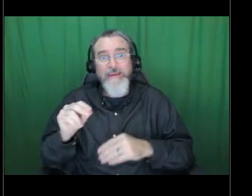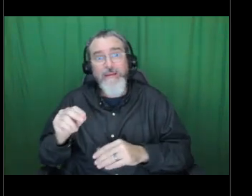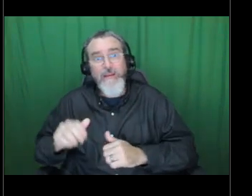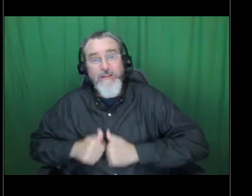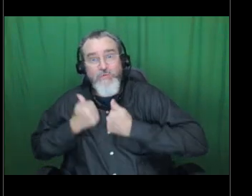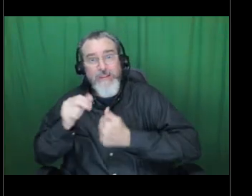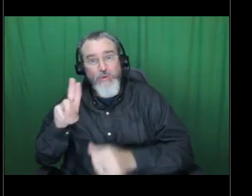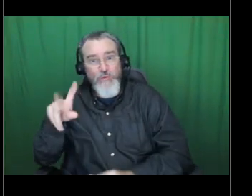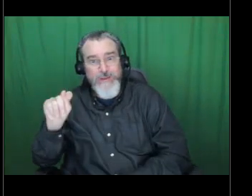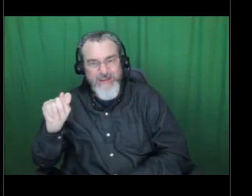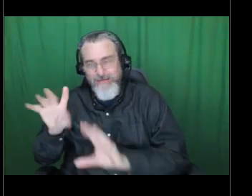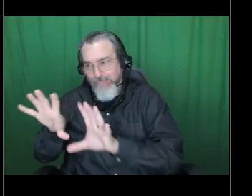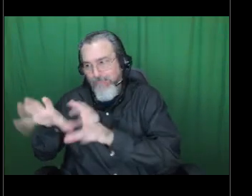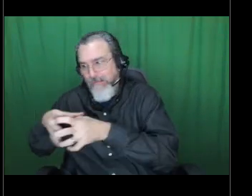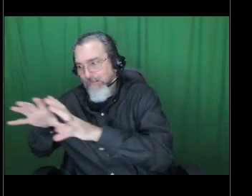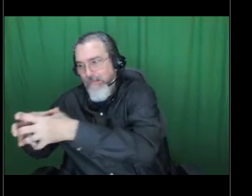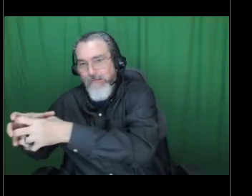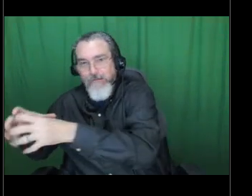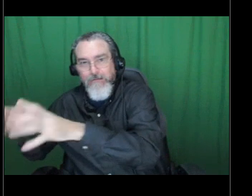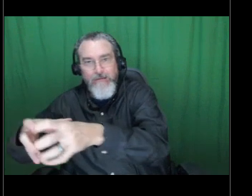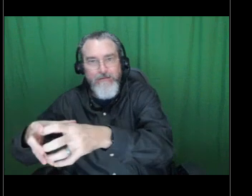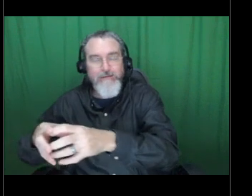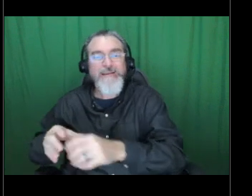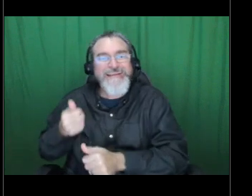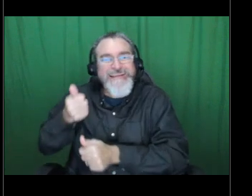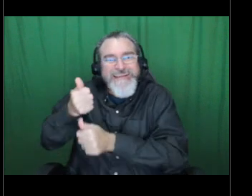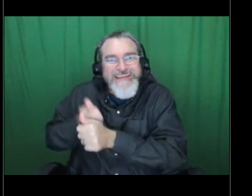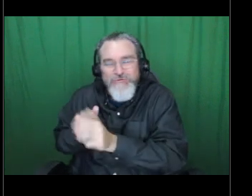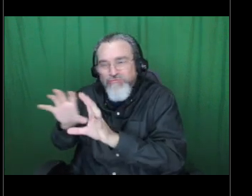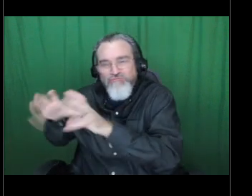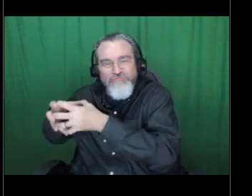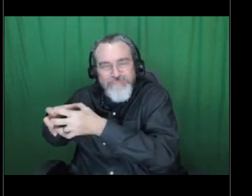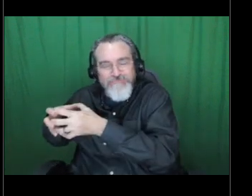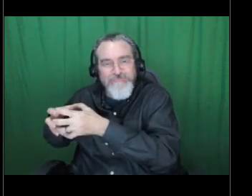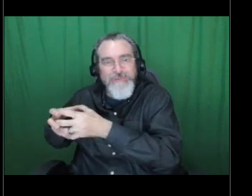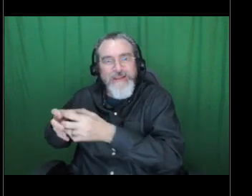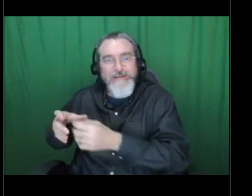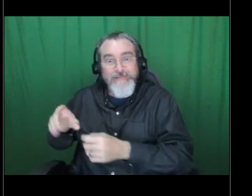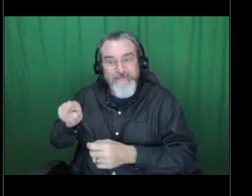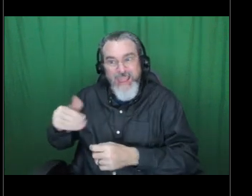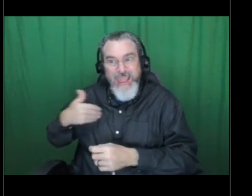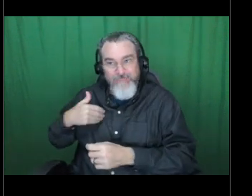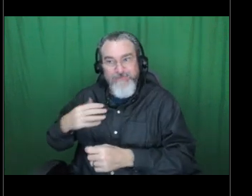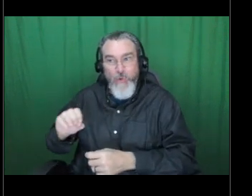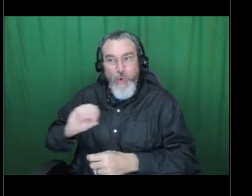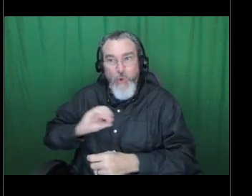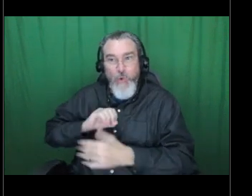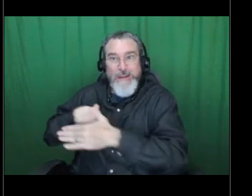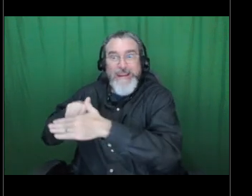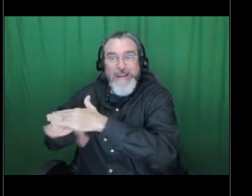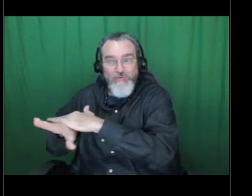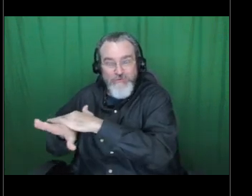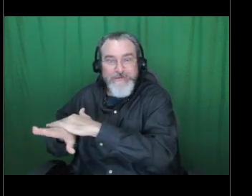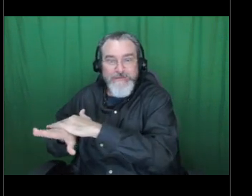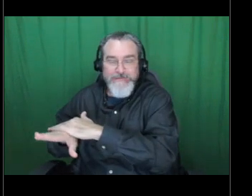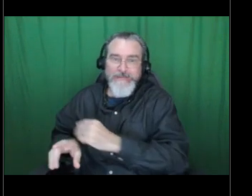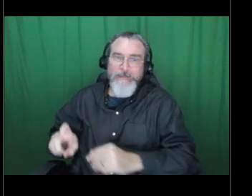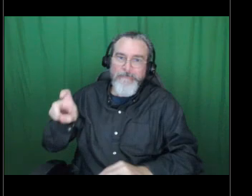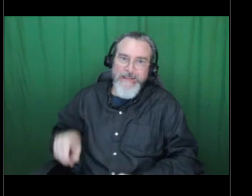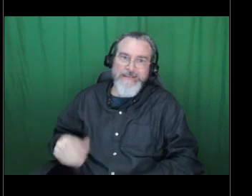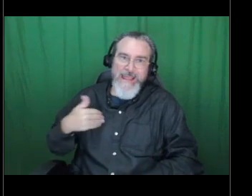a building, each cluster with its own entrance or entrances shall have at